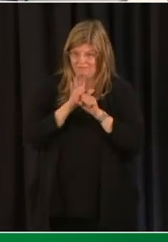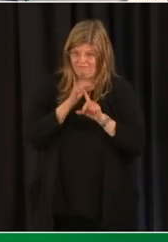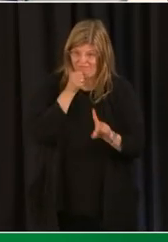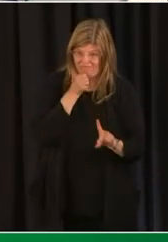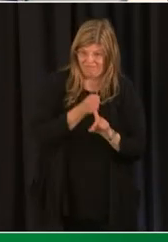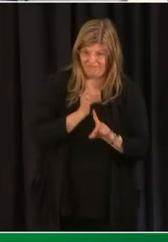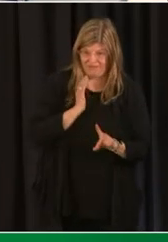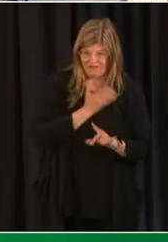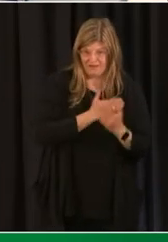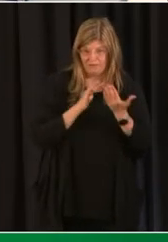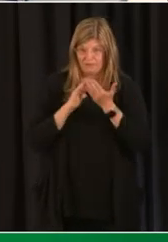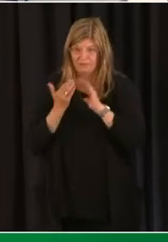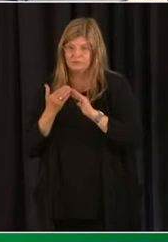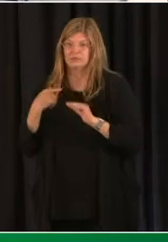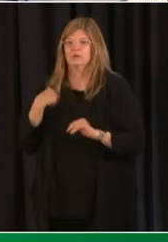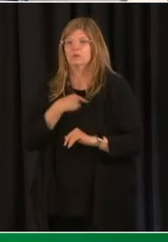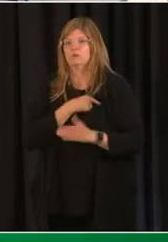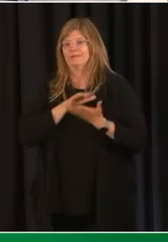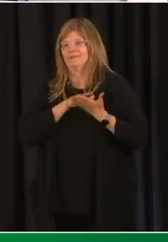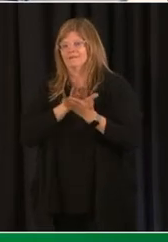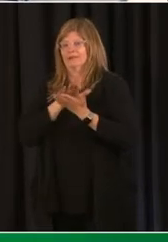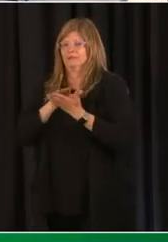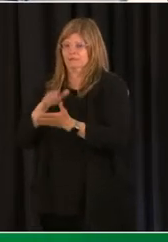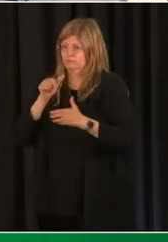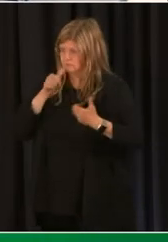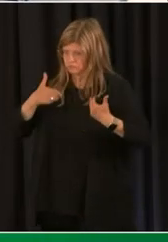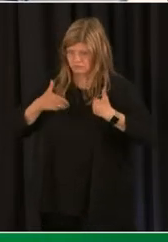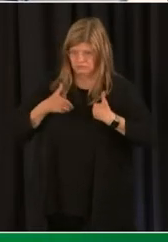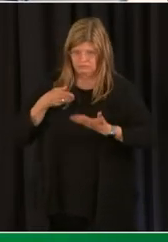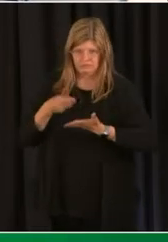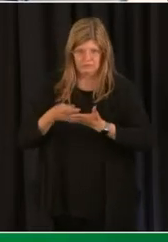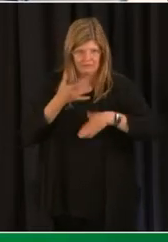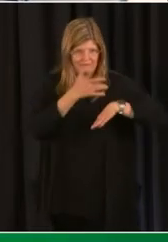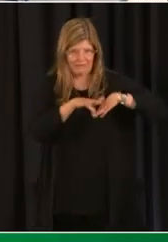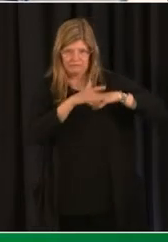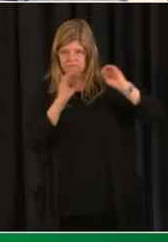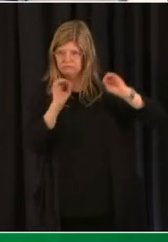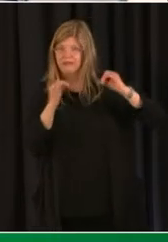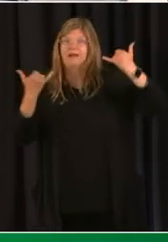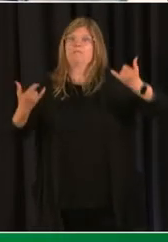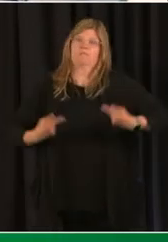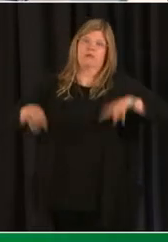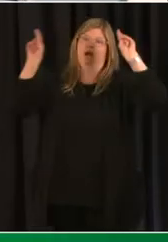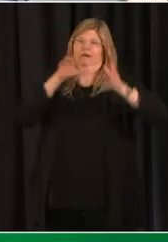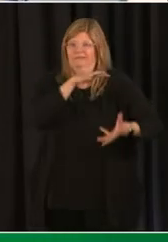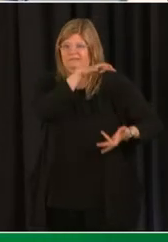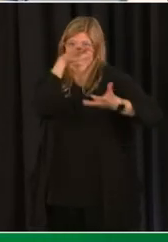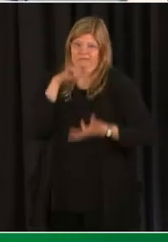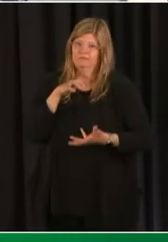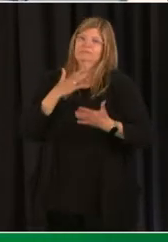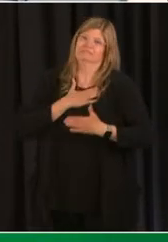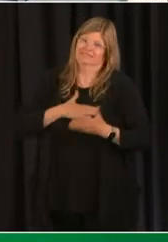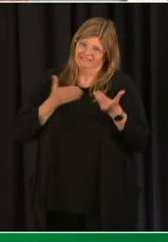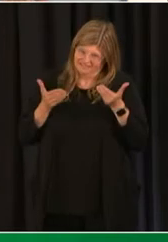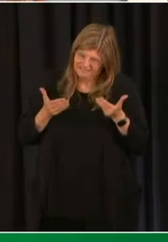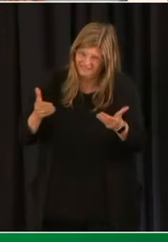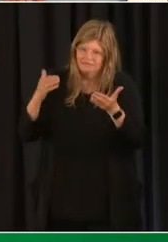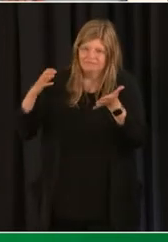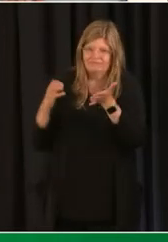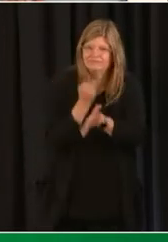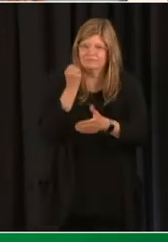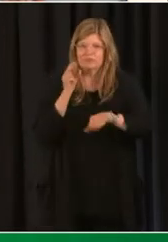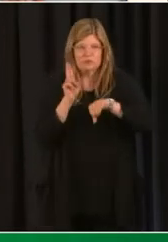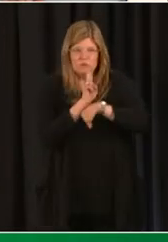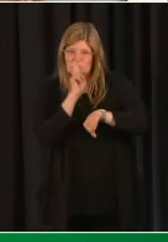with tremendous impact. We didn't have this money. We have the money now. So let's use this